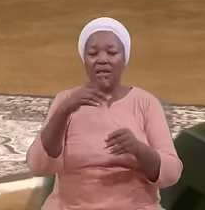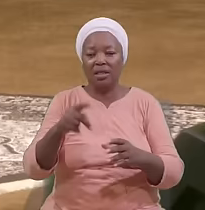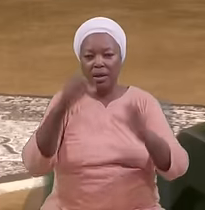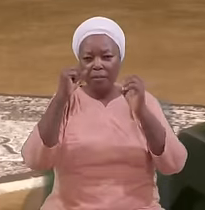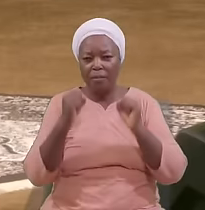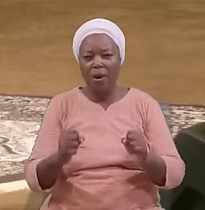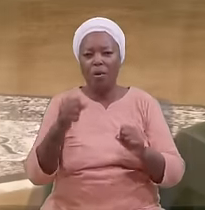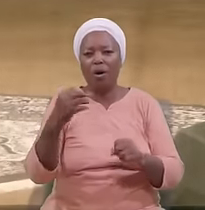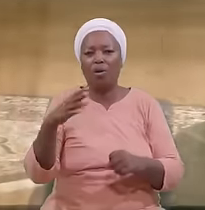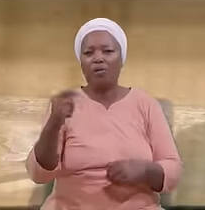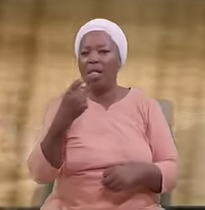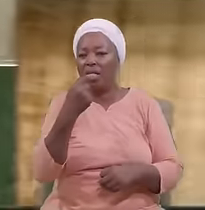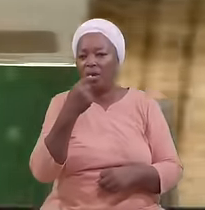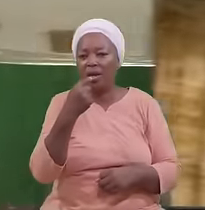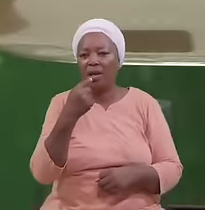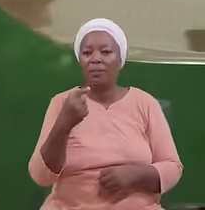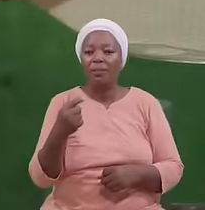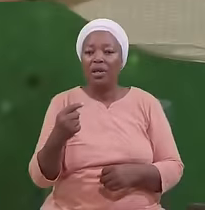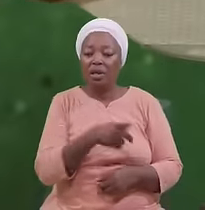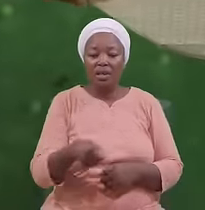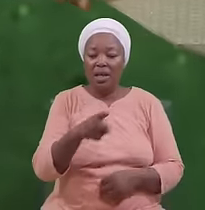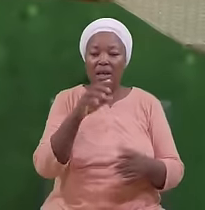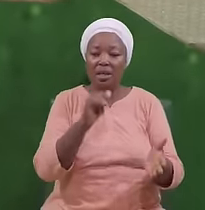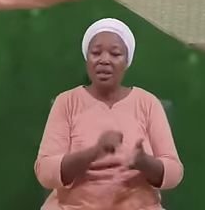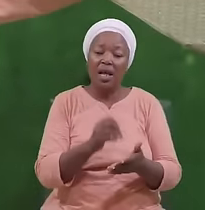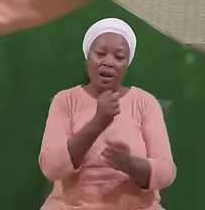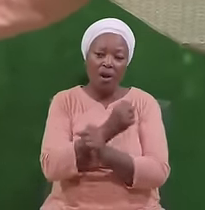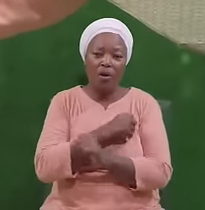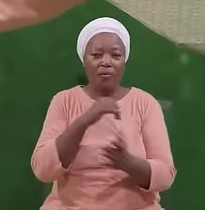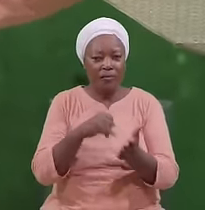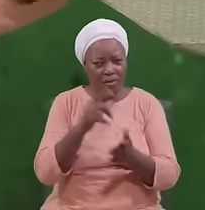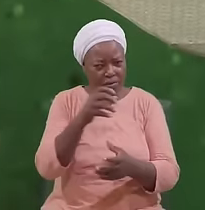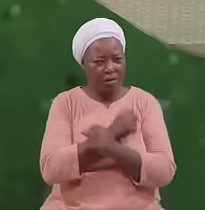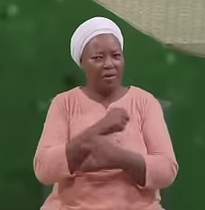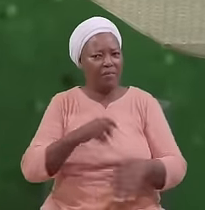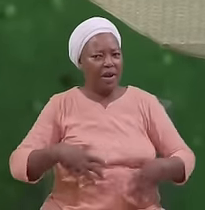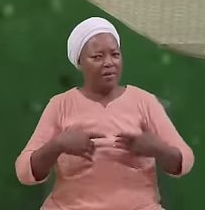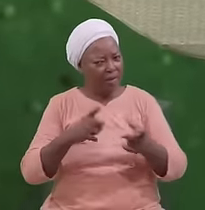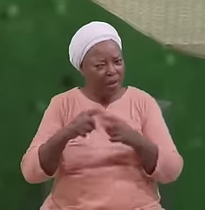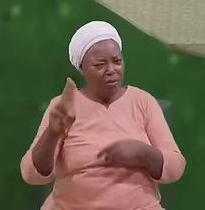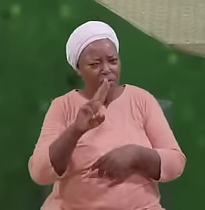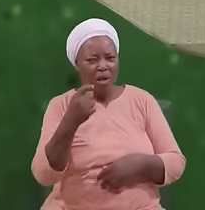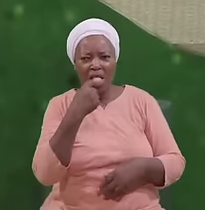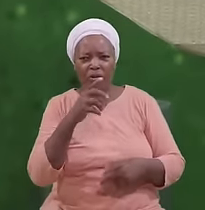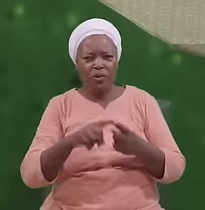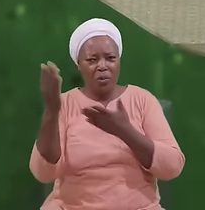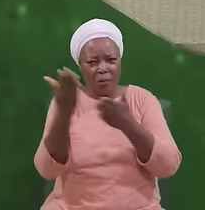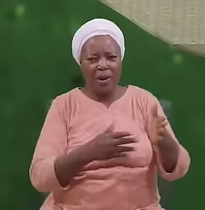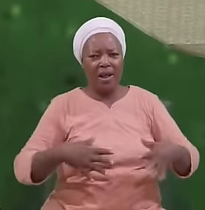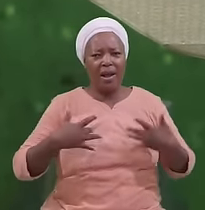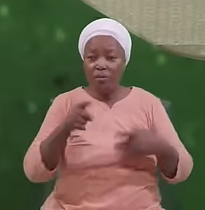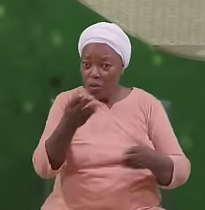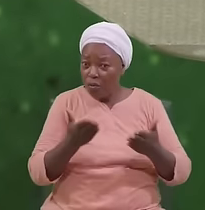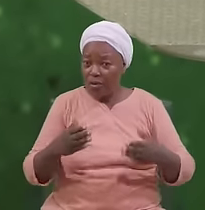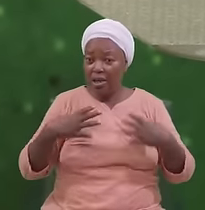power of the tongue. They that love it, you love life, use your tongue to bring life. You want